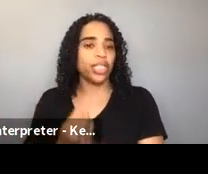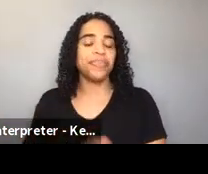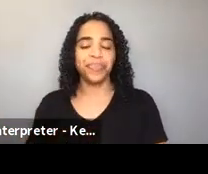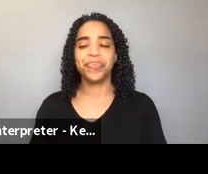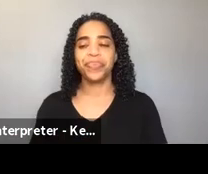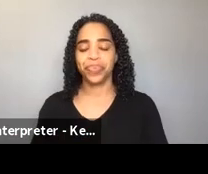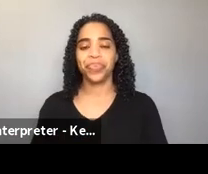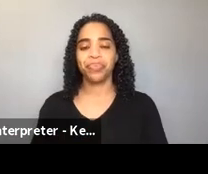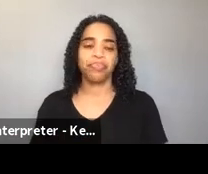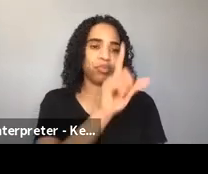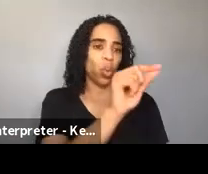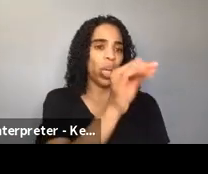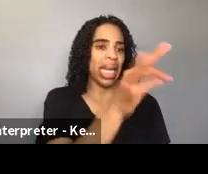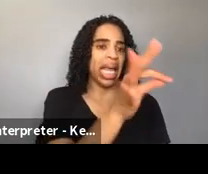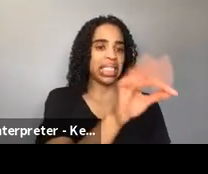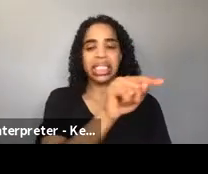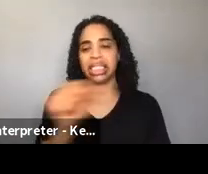time,